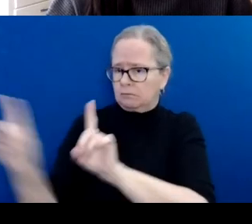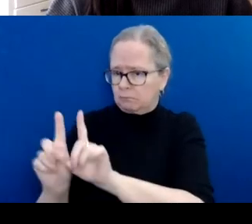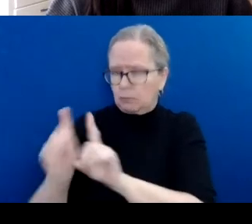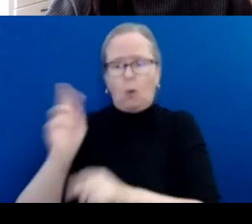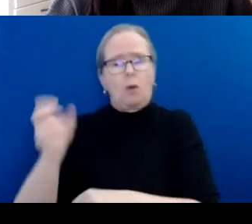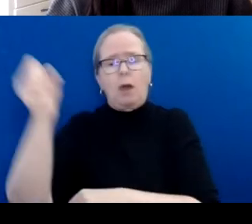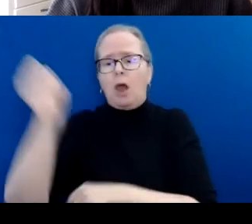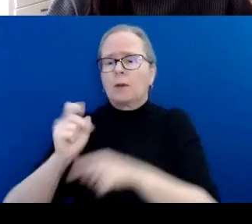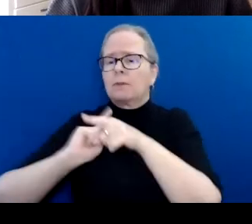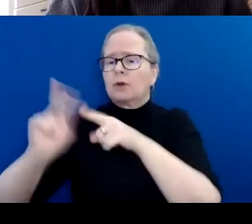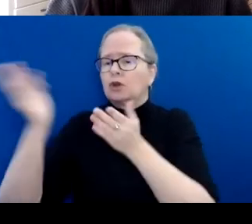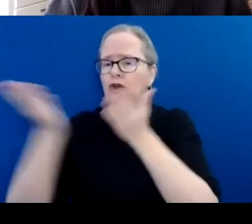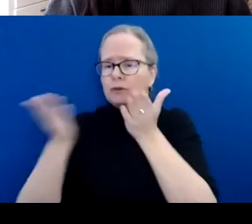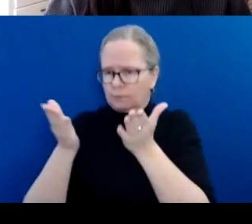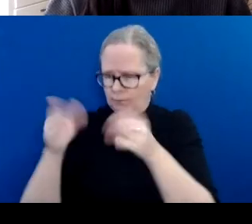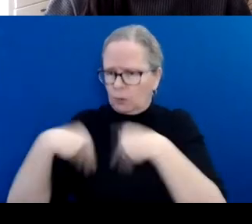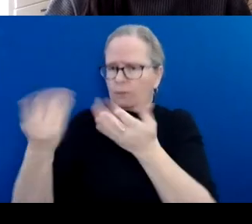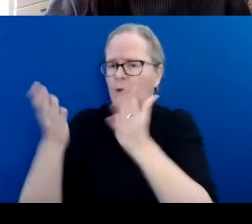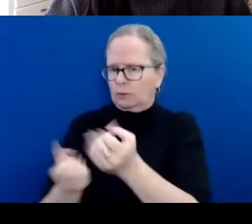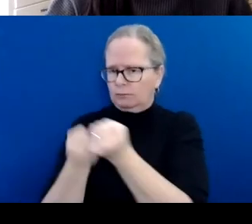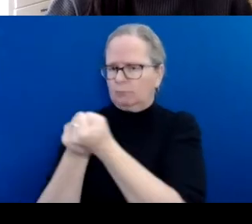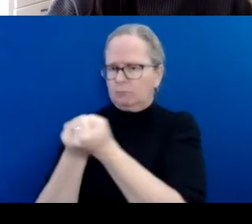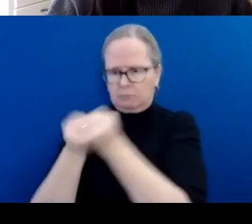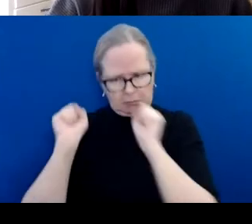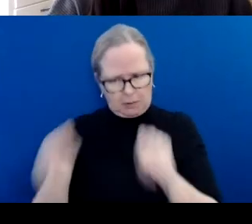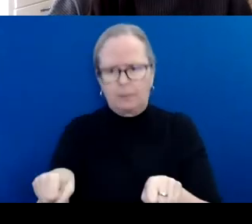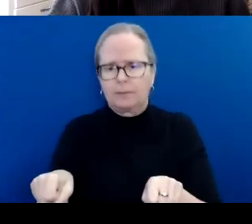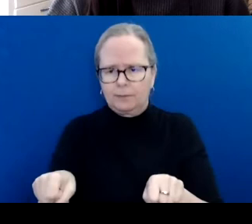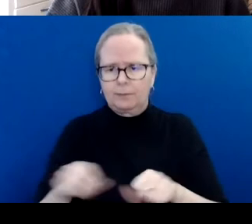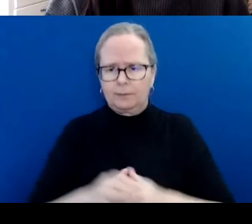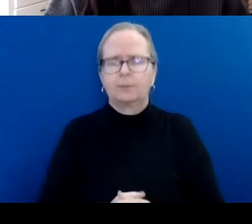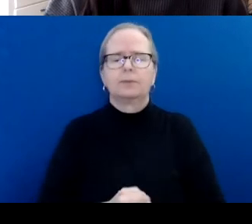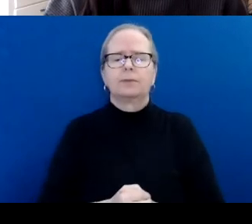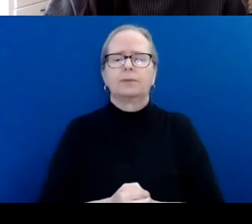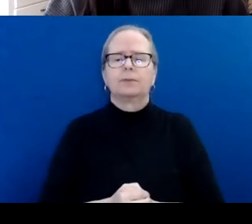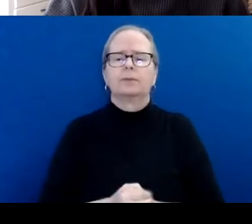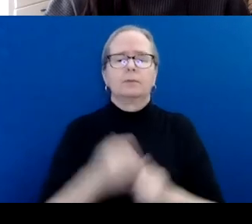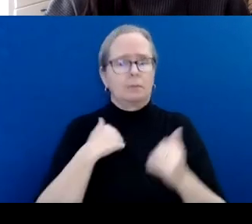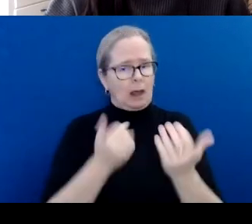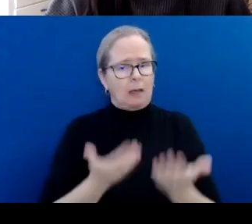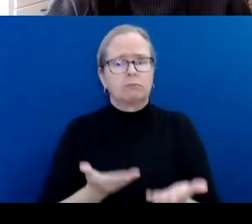We may be able to make recommendations for some service providers, depending on the type of service.